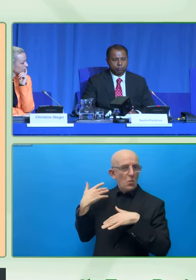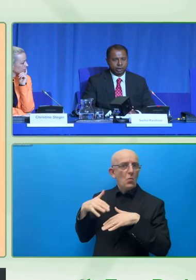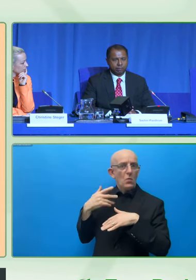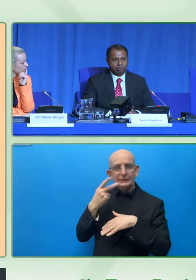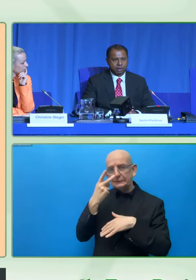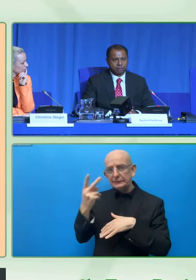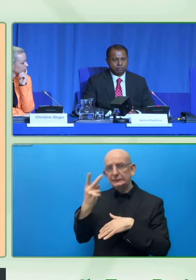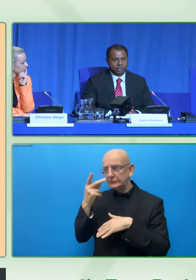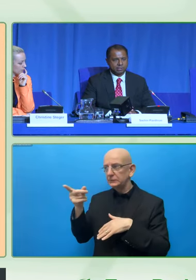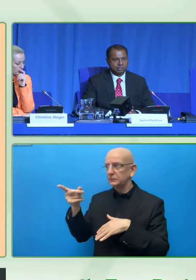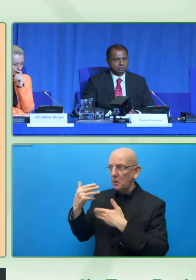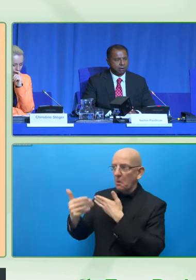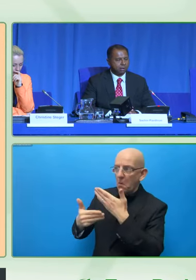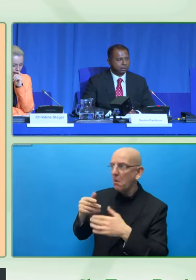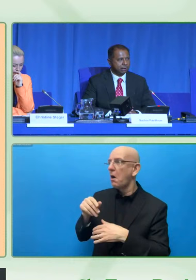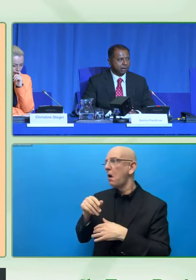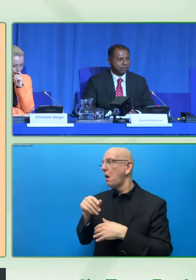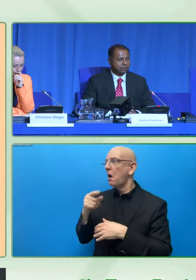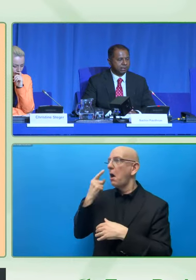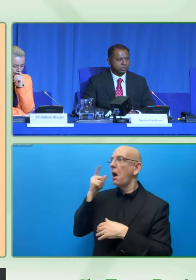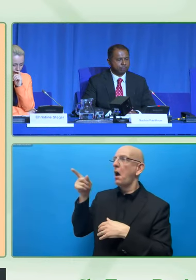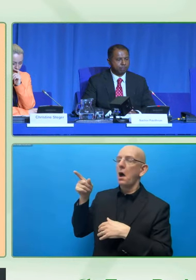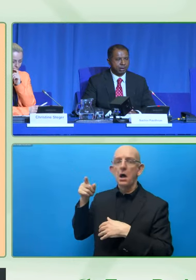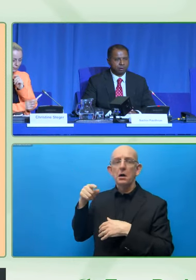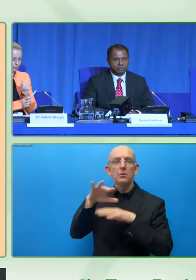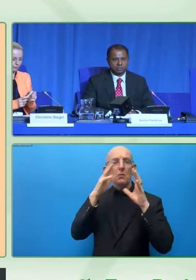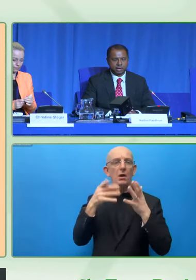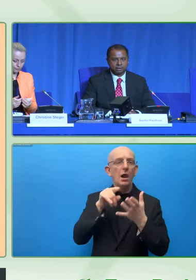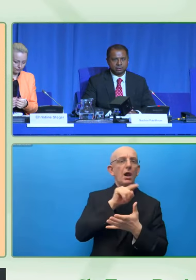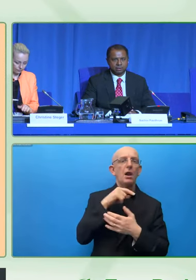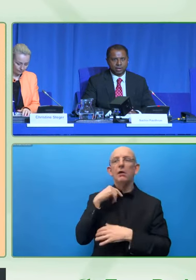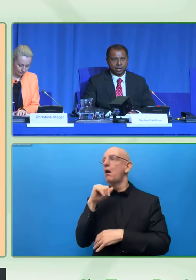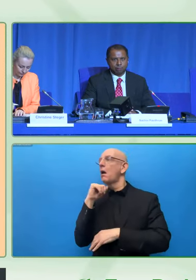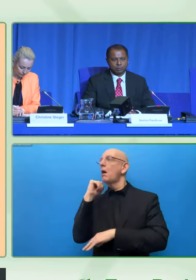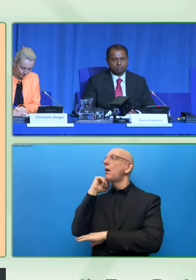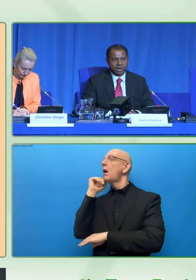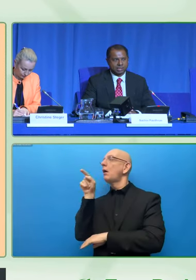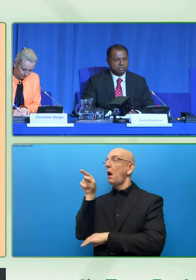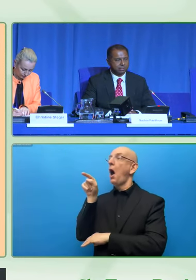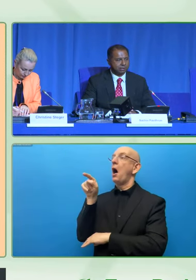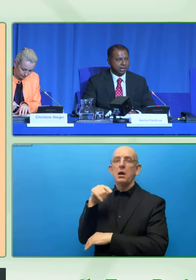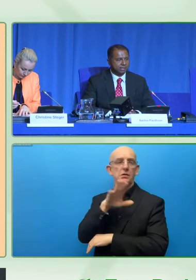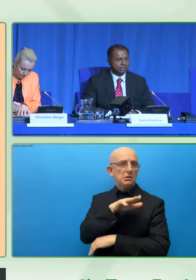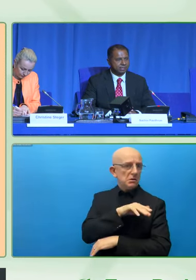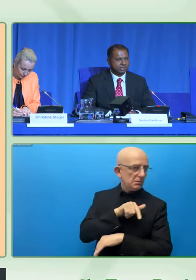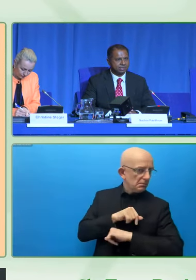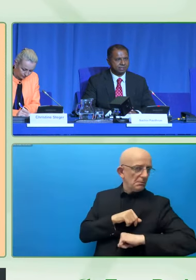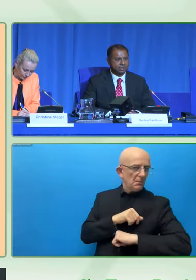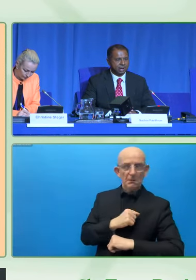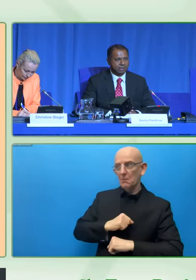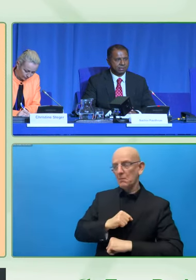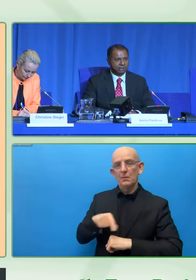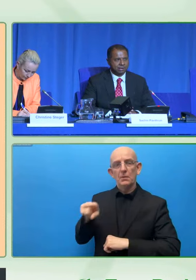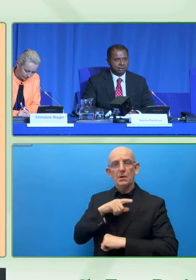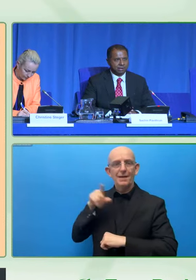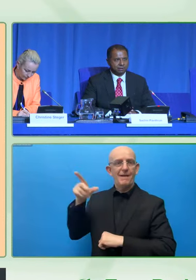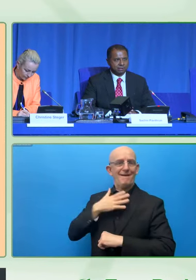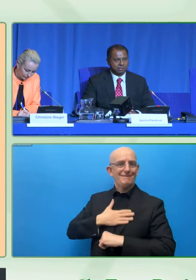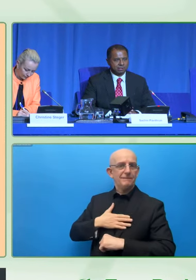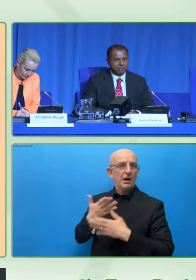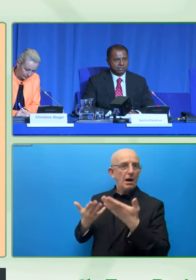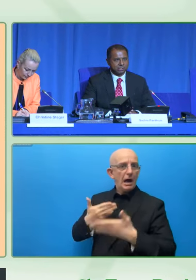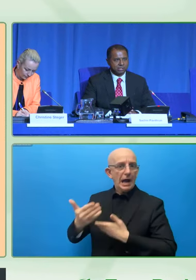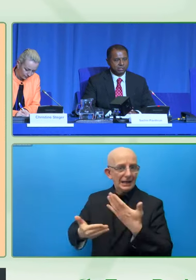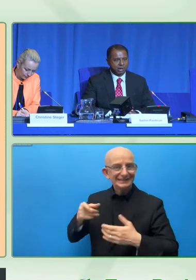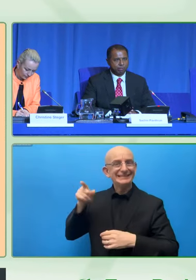not aware about is called the Architectural Barriers Act. It was passed in 1968.